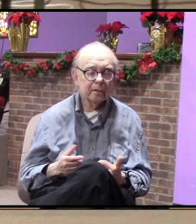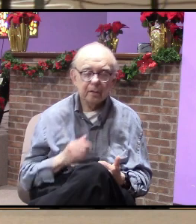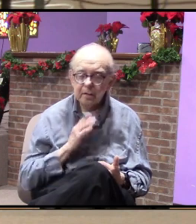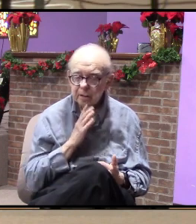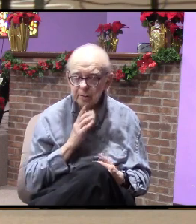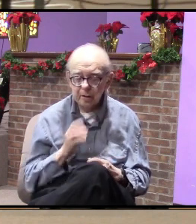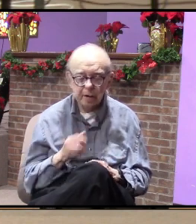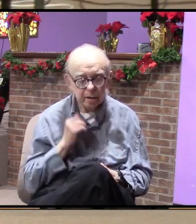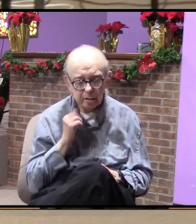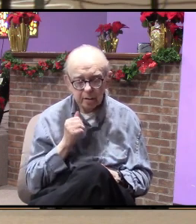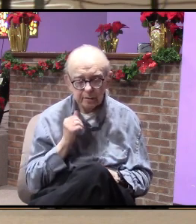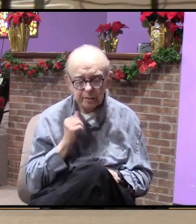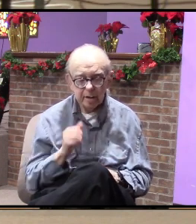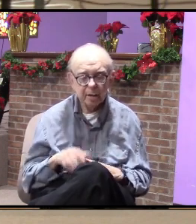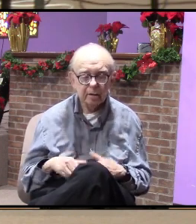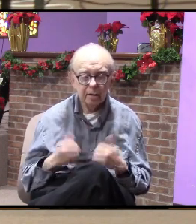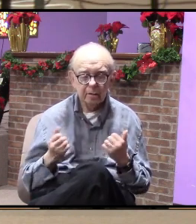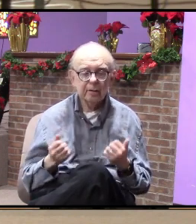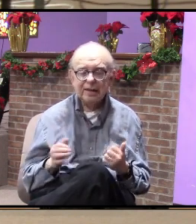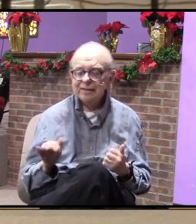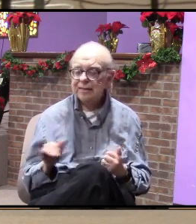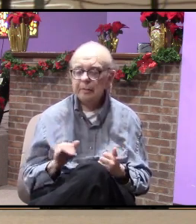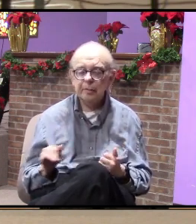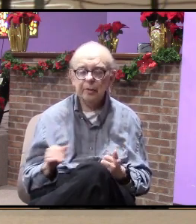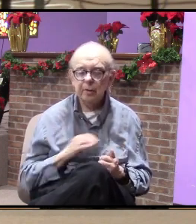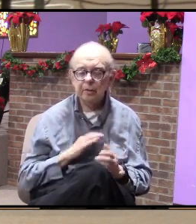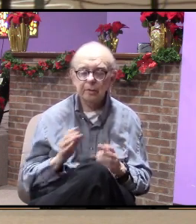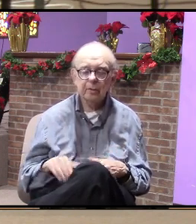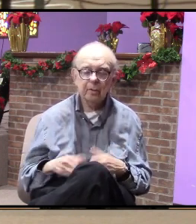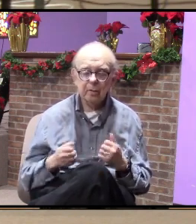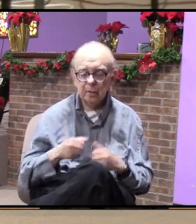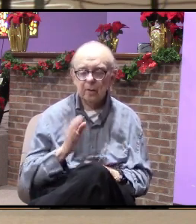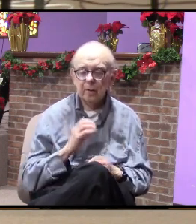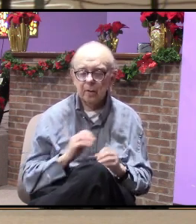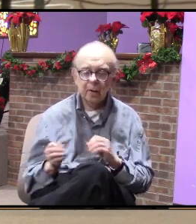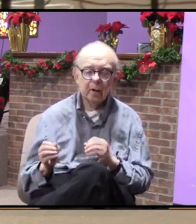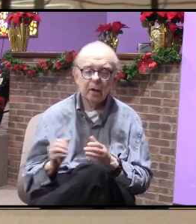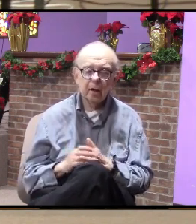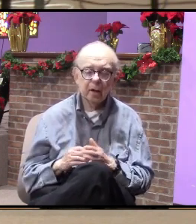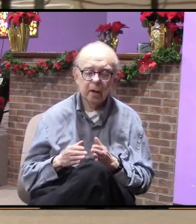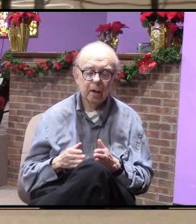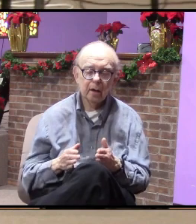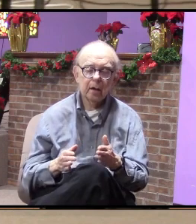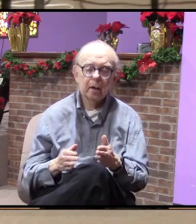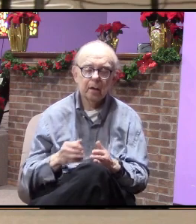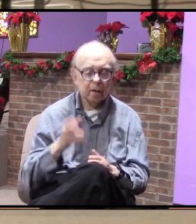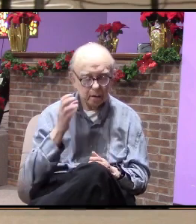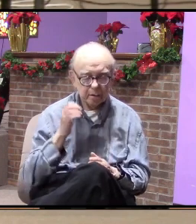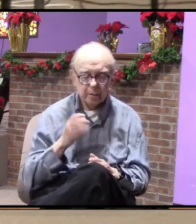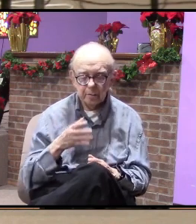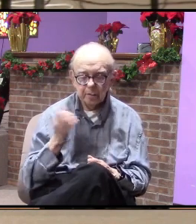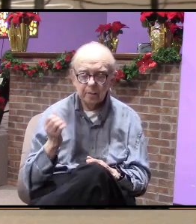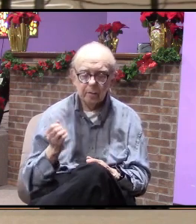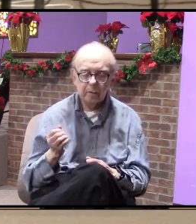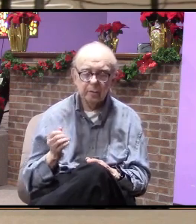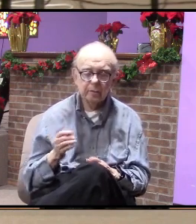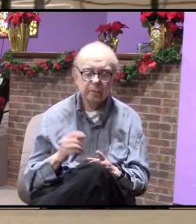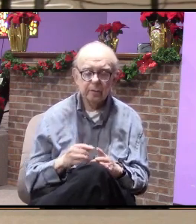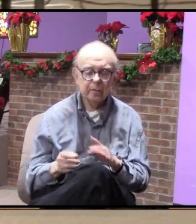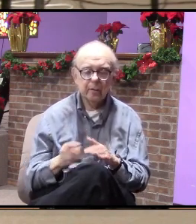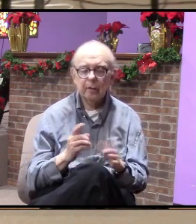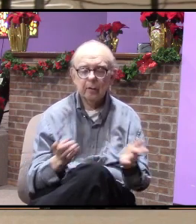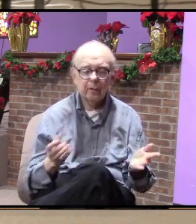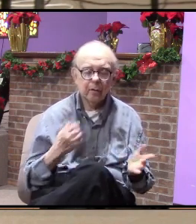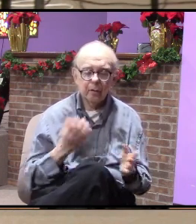talking everyday life. This is what happens in our Christian life. God's trying to move us down a path. Satan is doing his best to distract us.